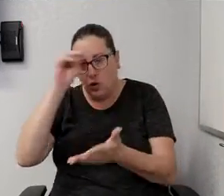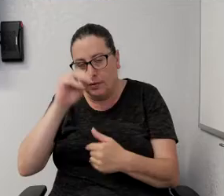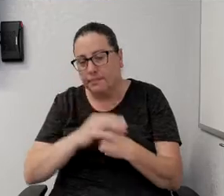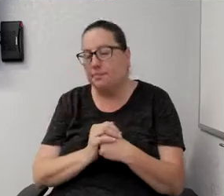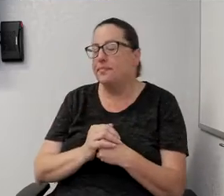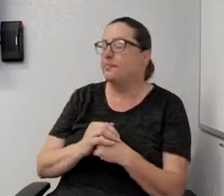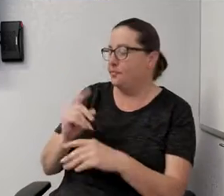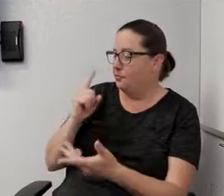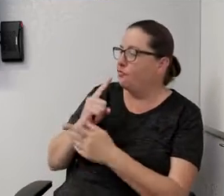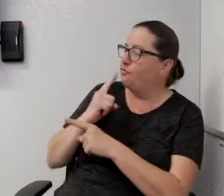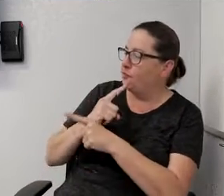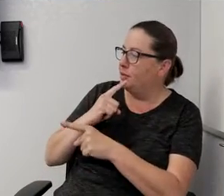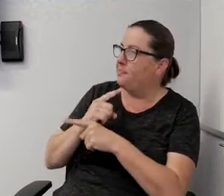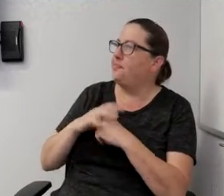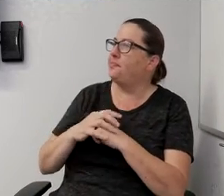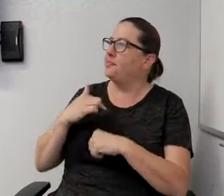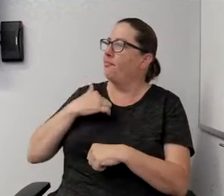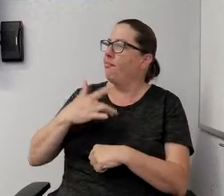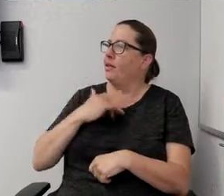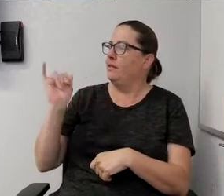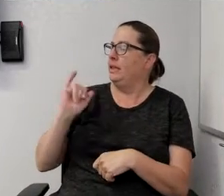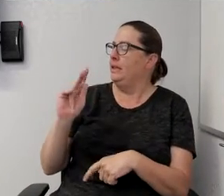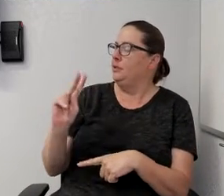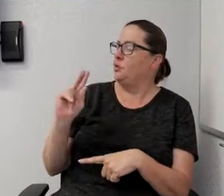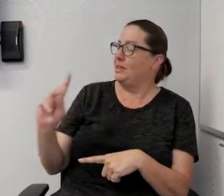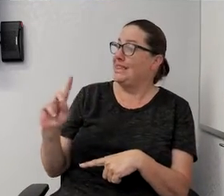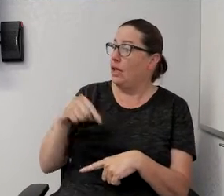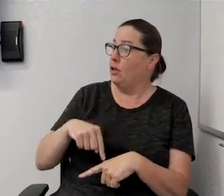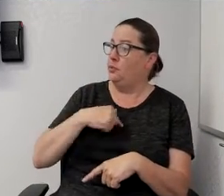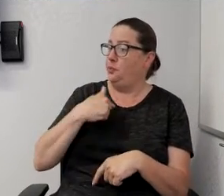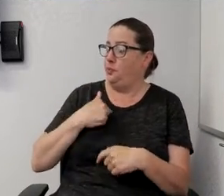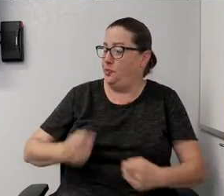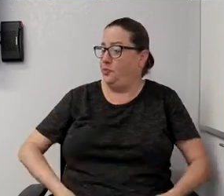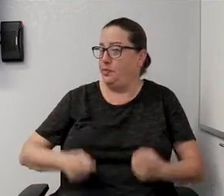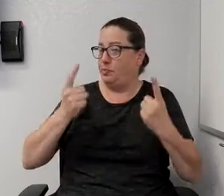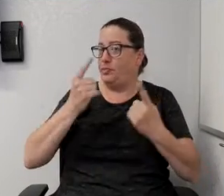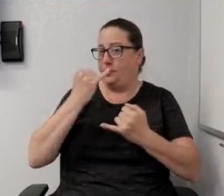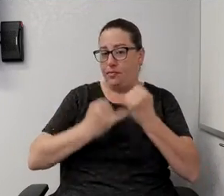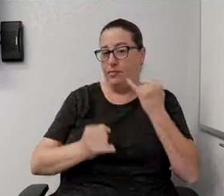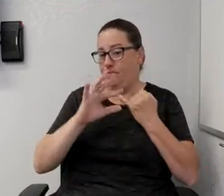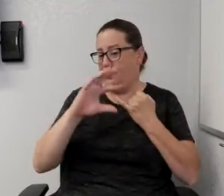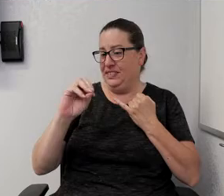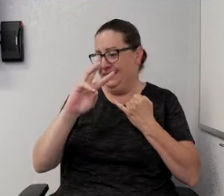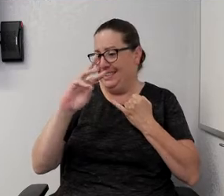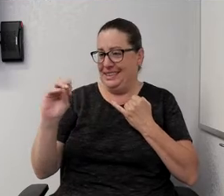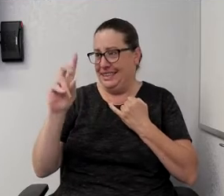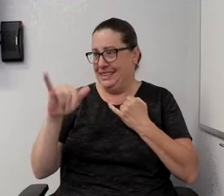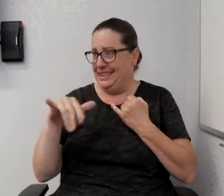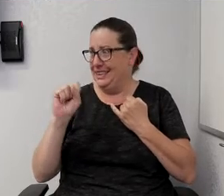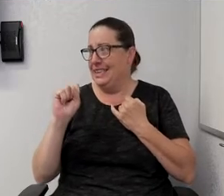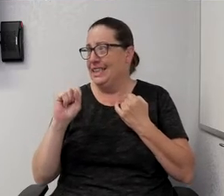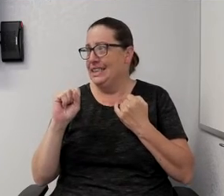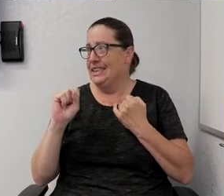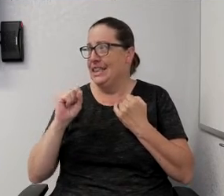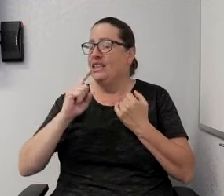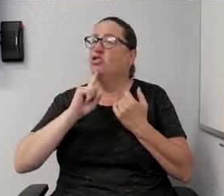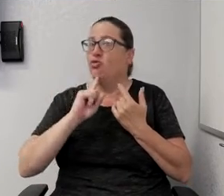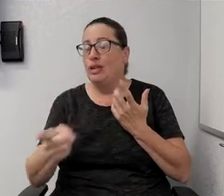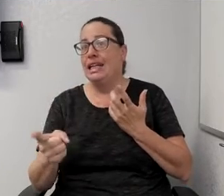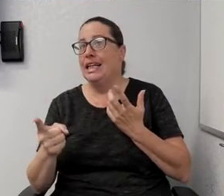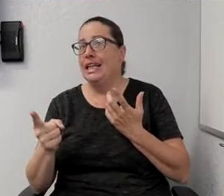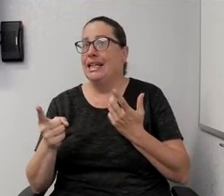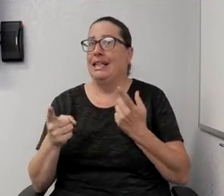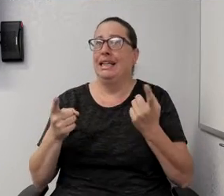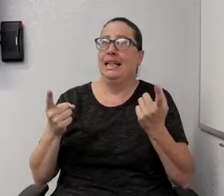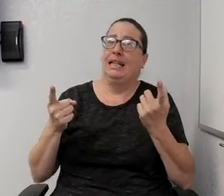I feel like, though, at Quia Delta, we've spent these last 50 or 60 days really handling